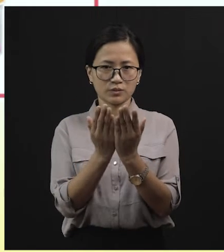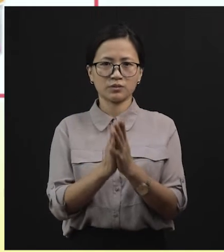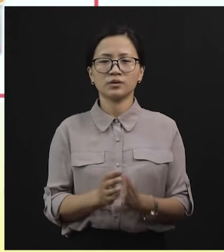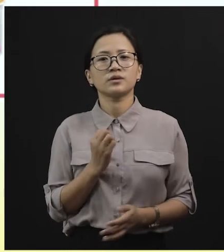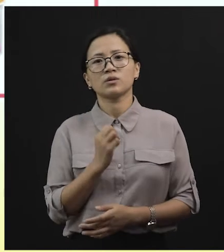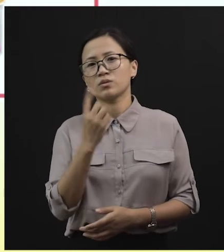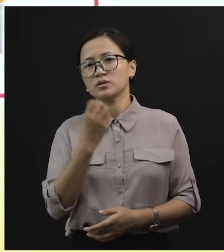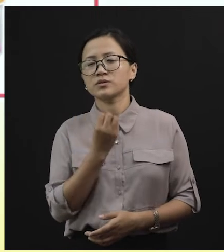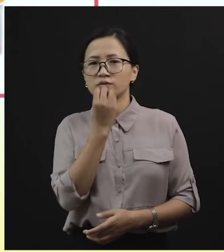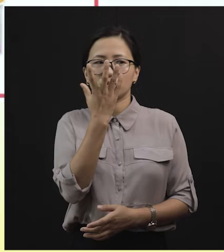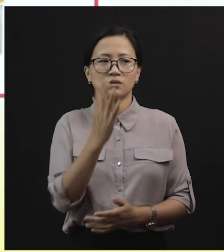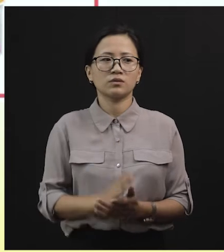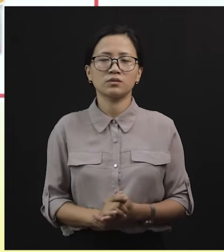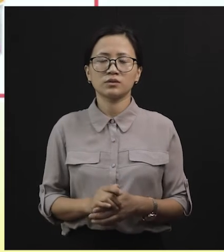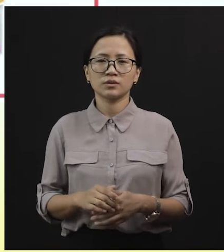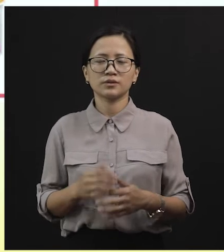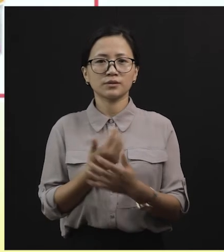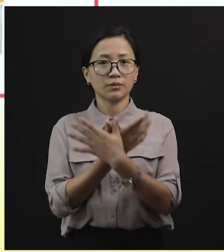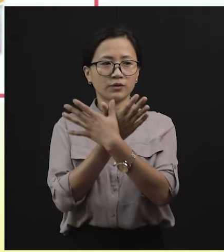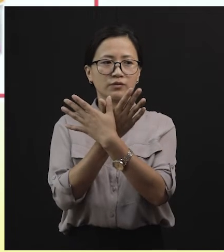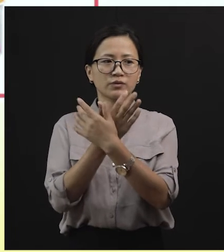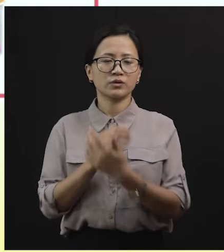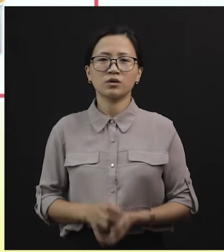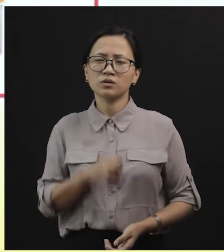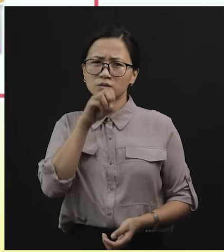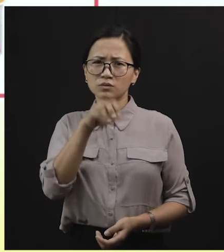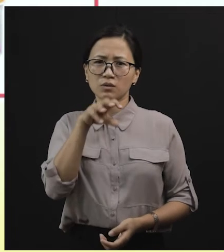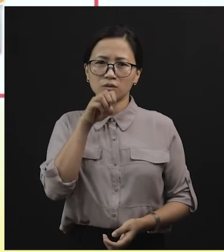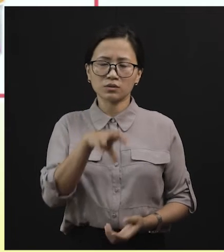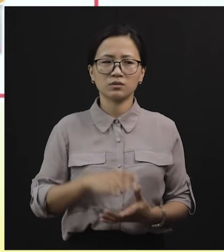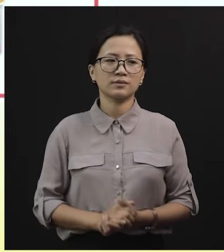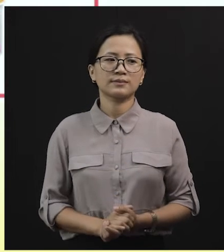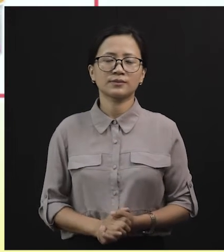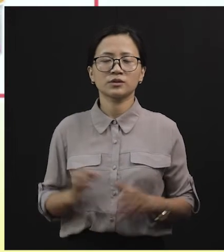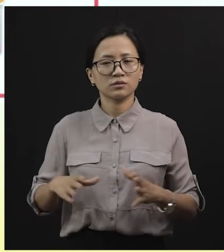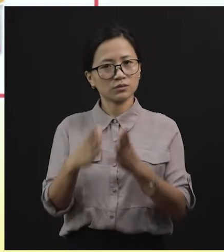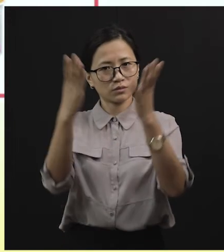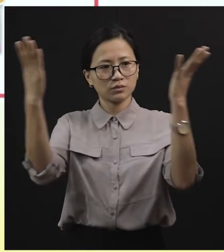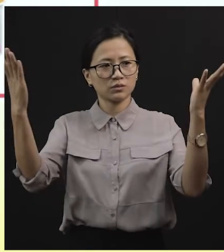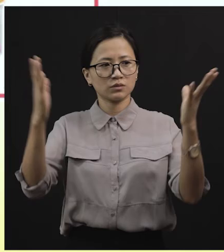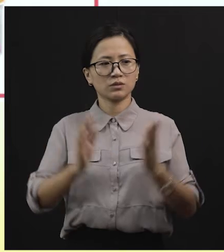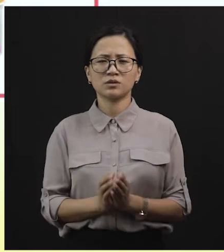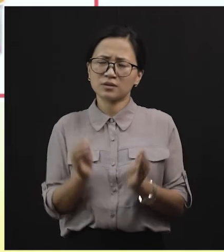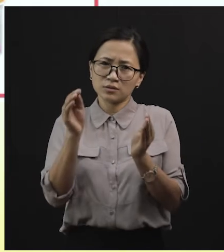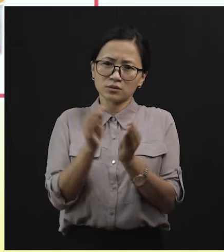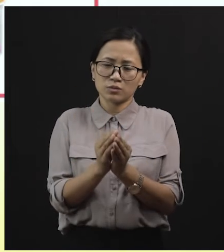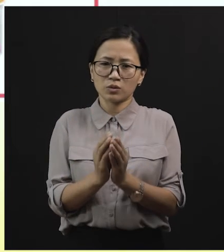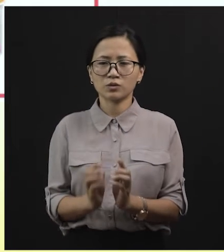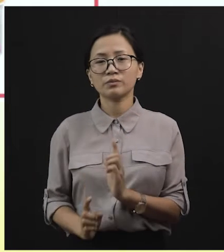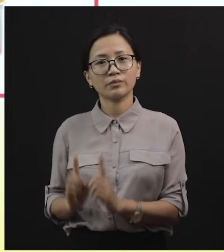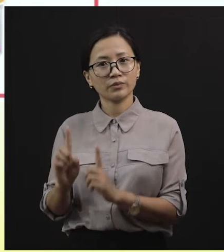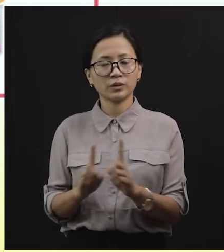a flower, here is butterfly, here is a dog, here is a tree, here is a small